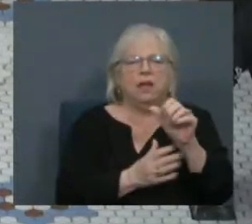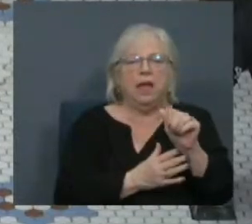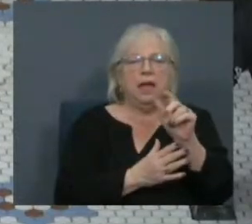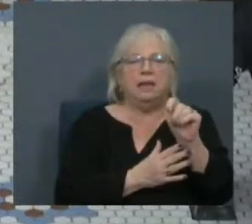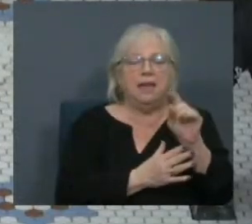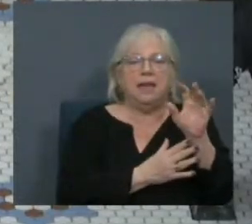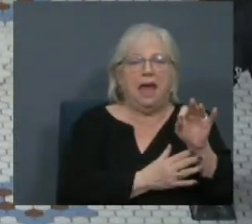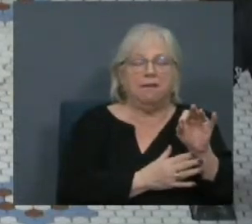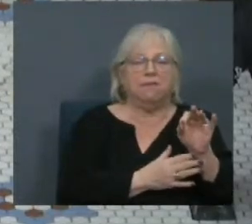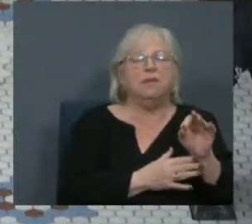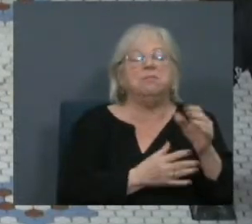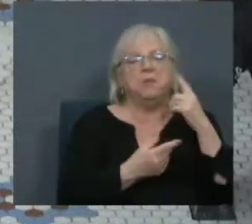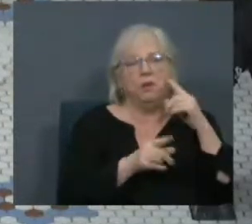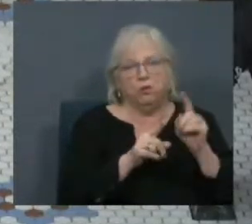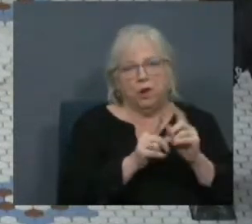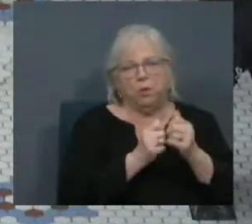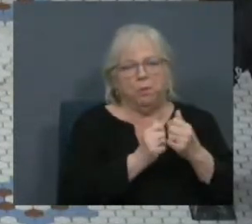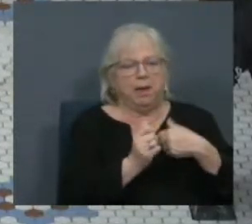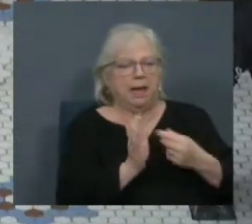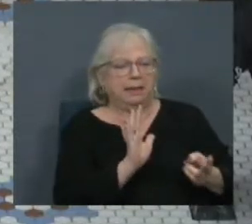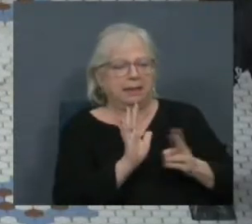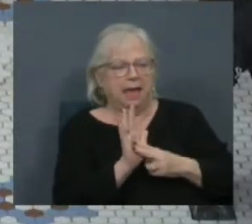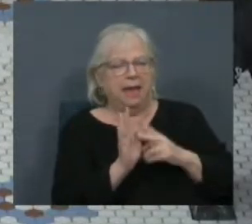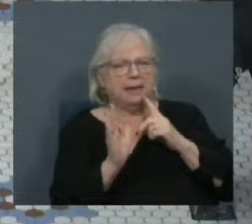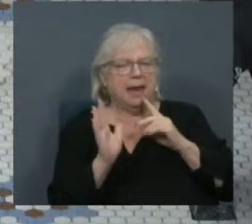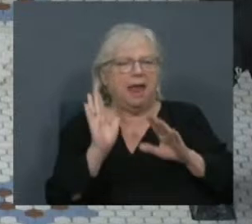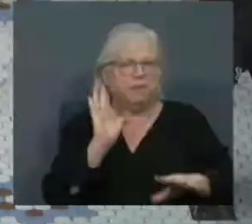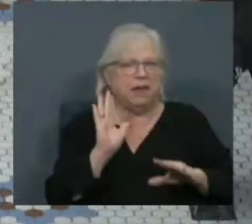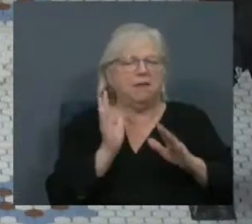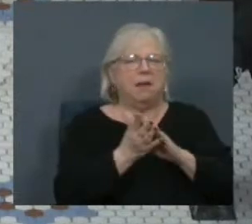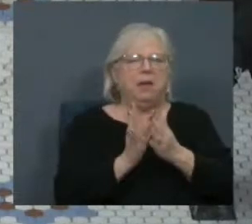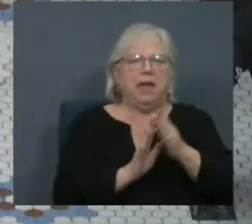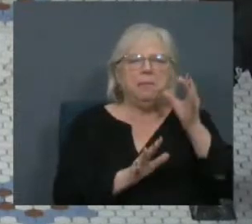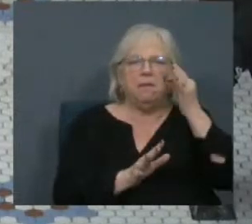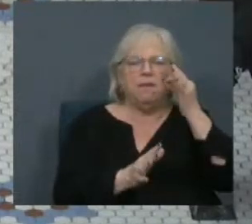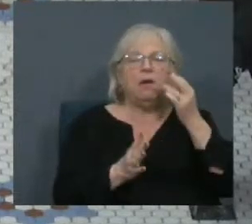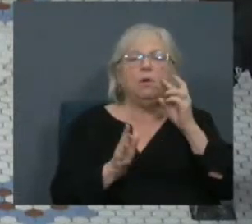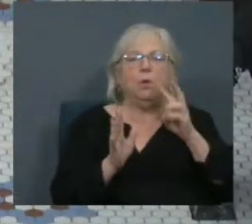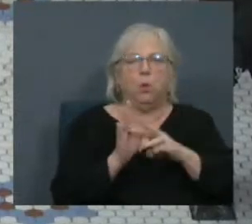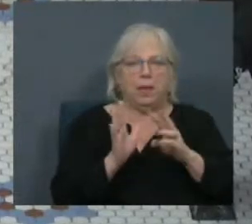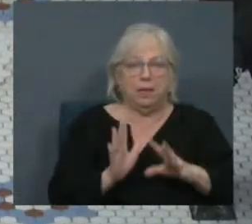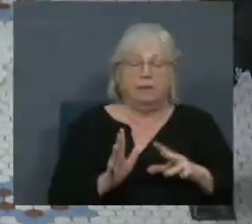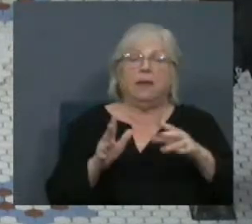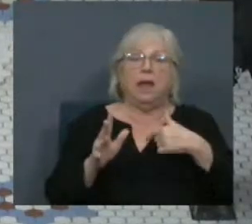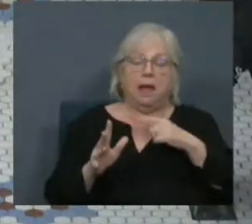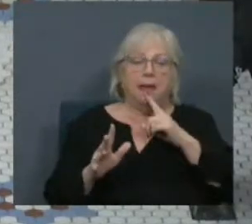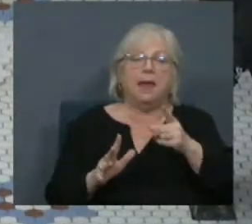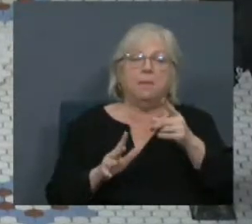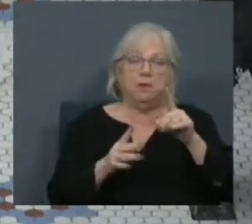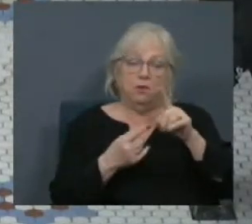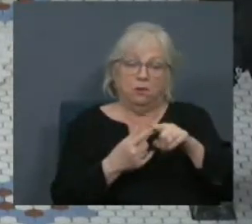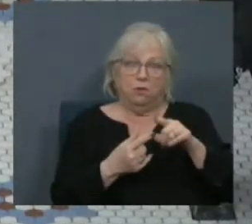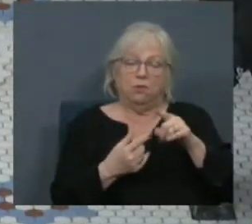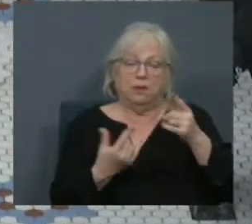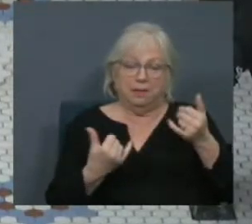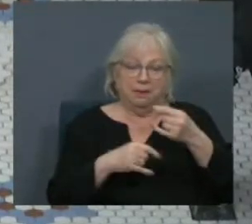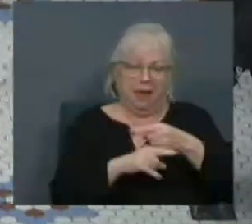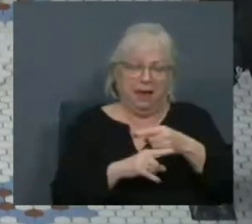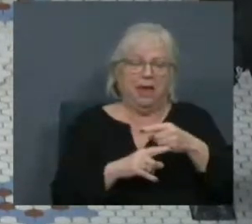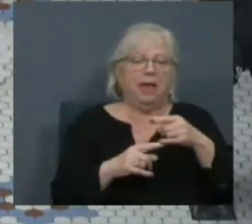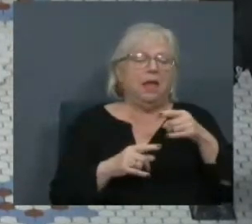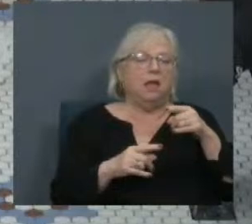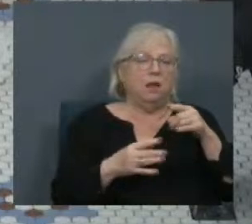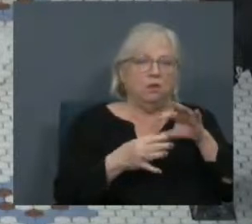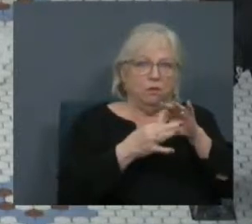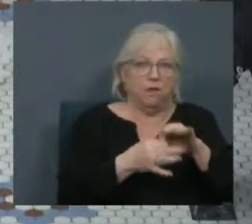ATF got on board with me, and I signed an affidavit, and I became a federal witness, which I am still today, to that case involving those two men